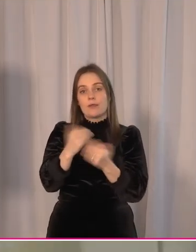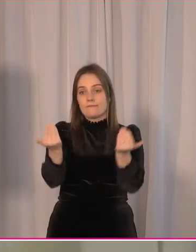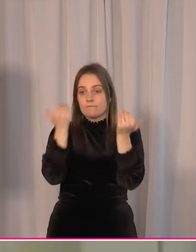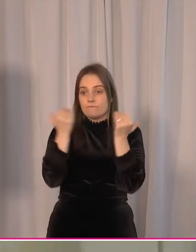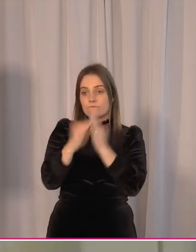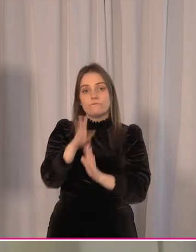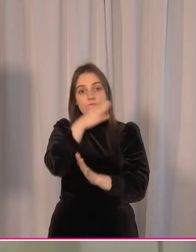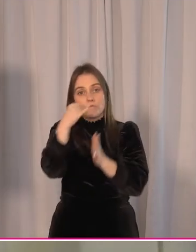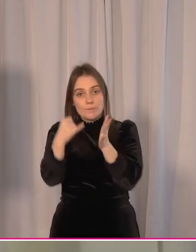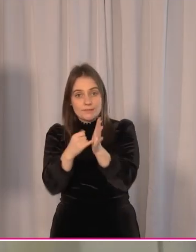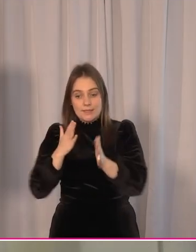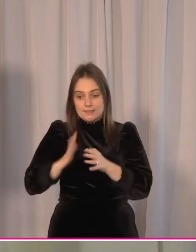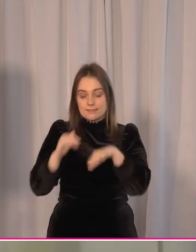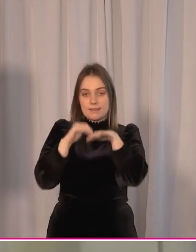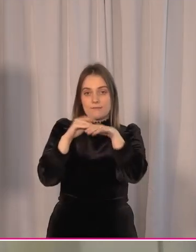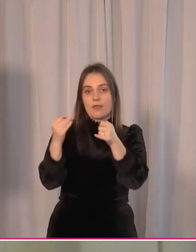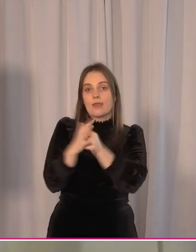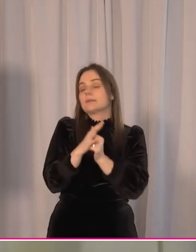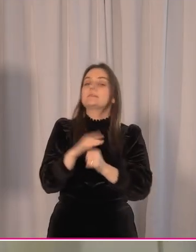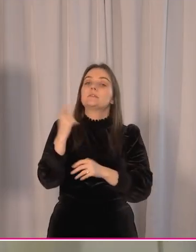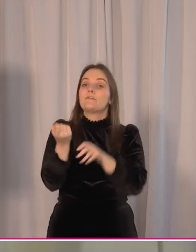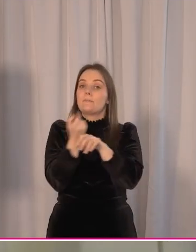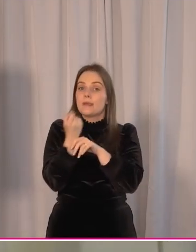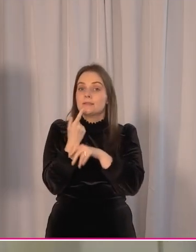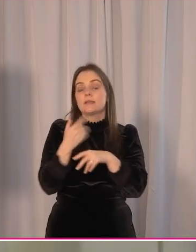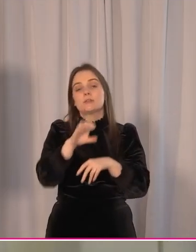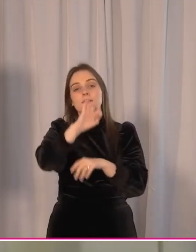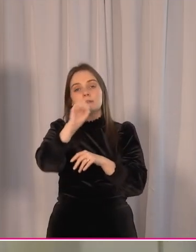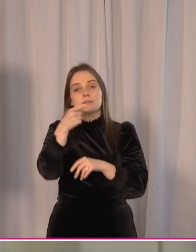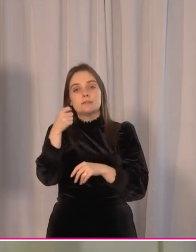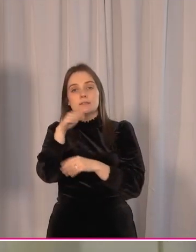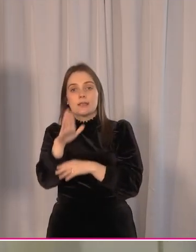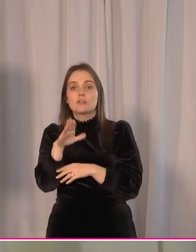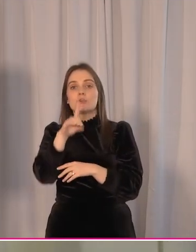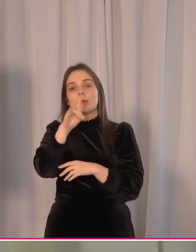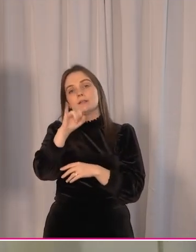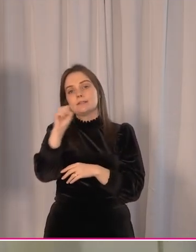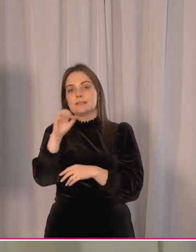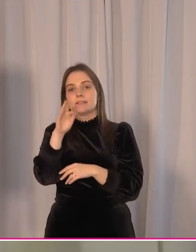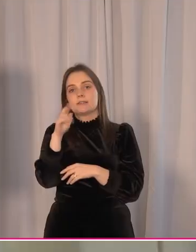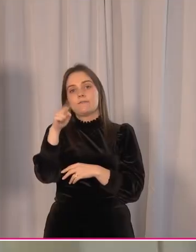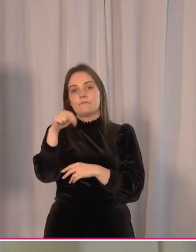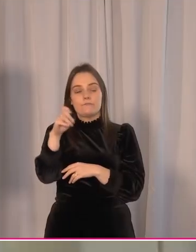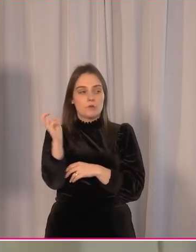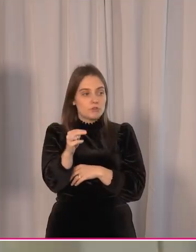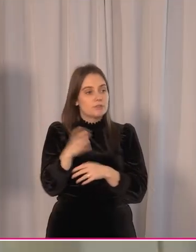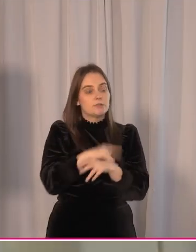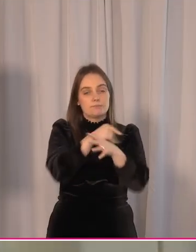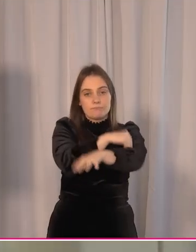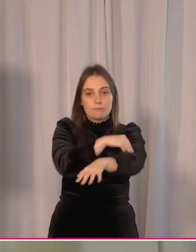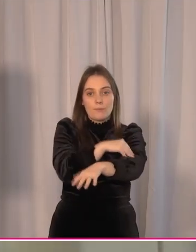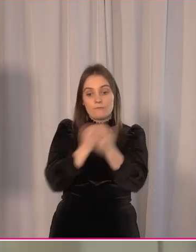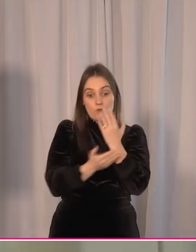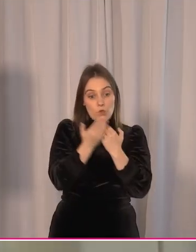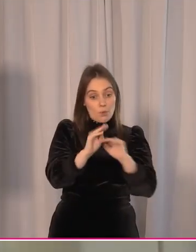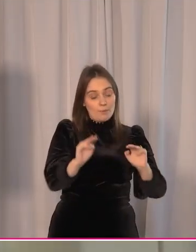the side effects of medication, including sexual dysfunction for some people, and a particular issue for younger people, but all people.